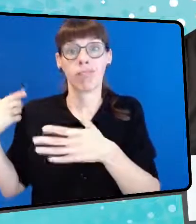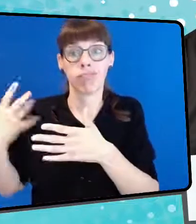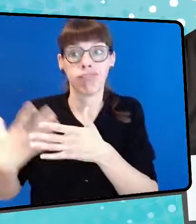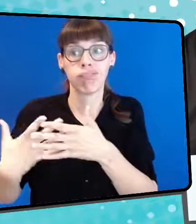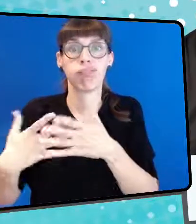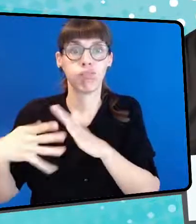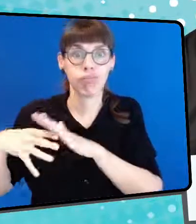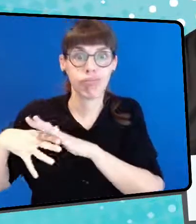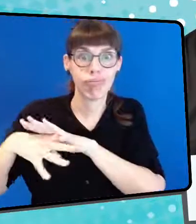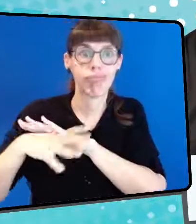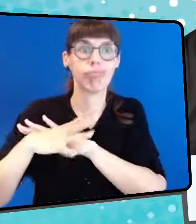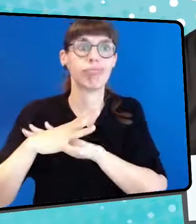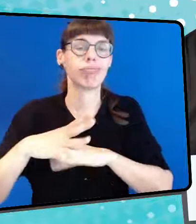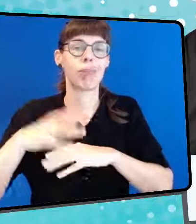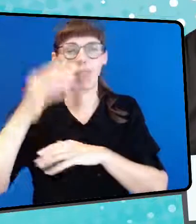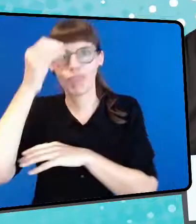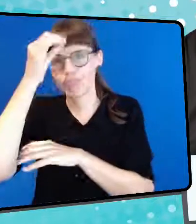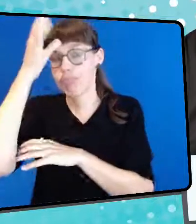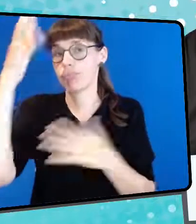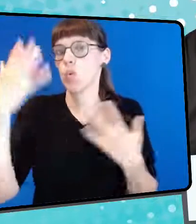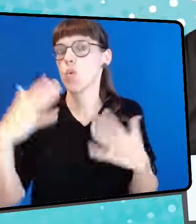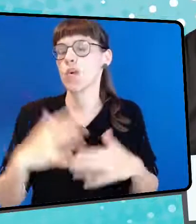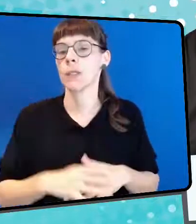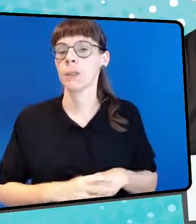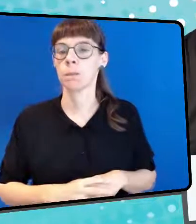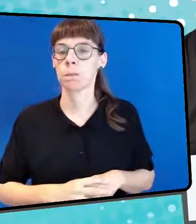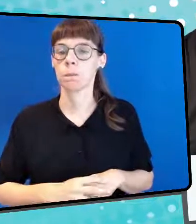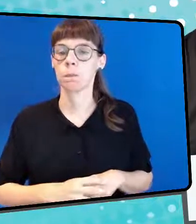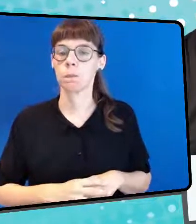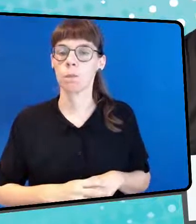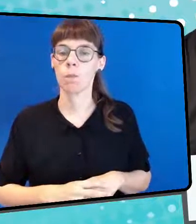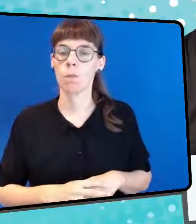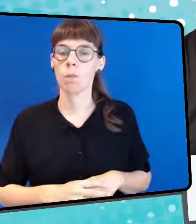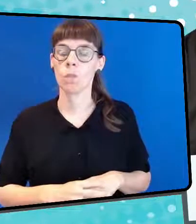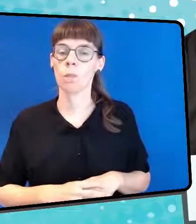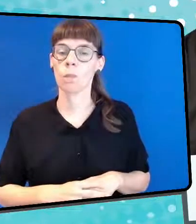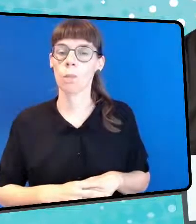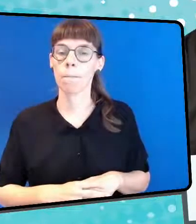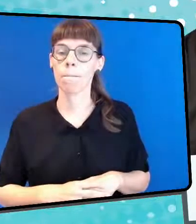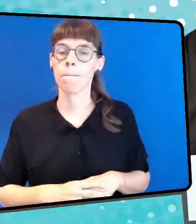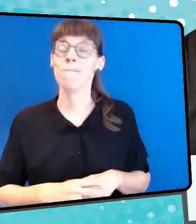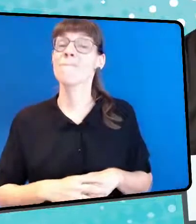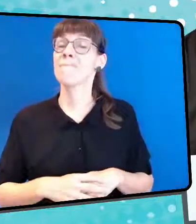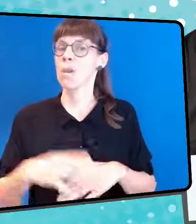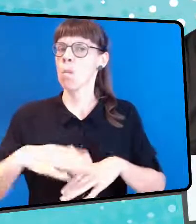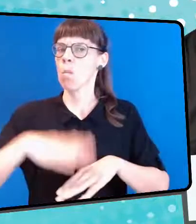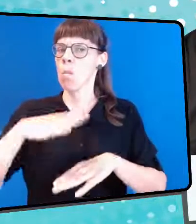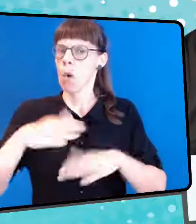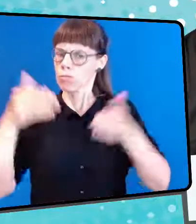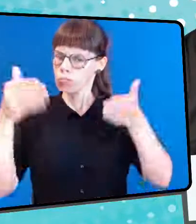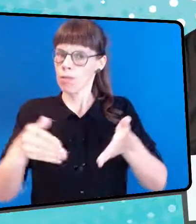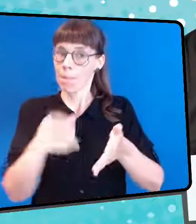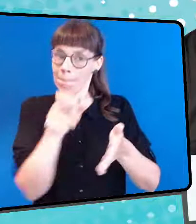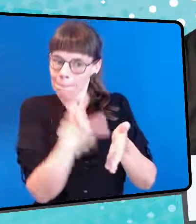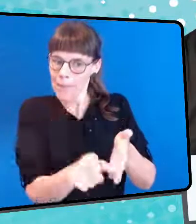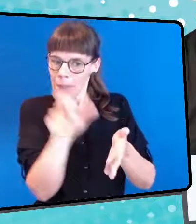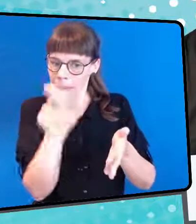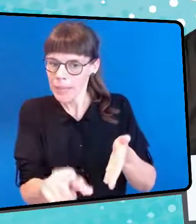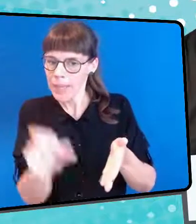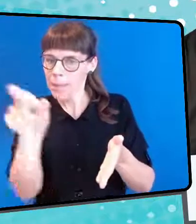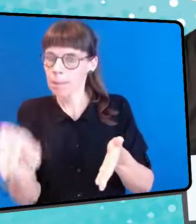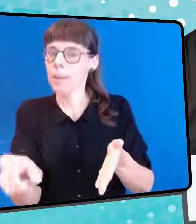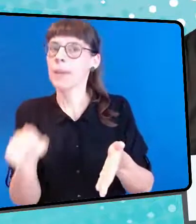different things. And then a few years ago, again, taking this kind of human-centric view and talking to clinicians is trying to